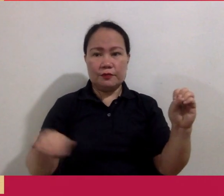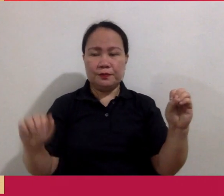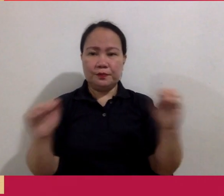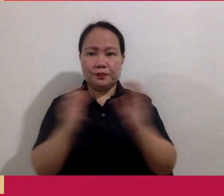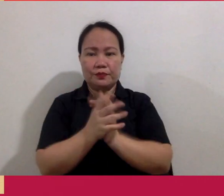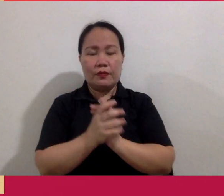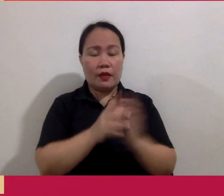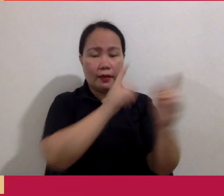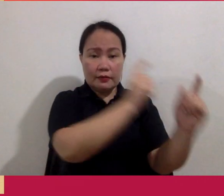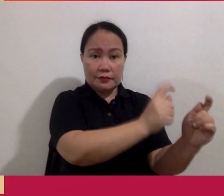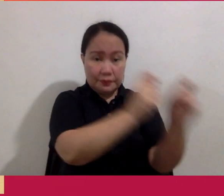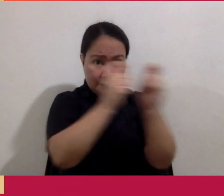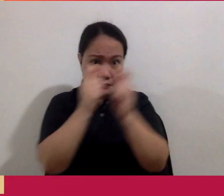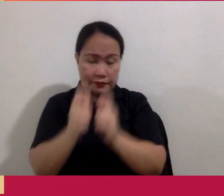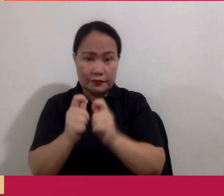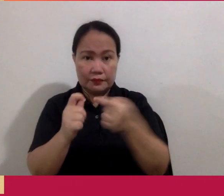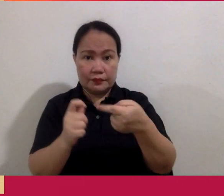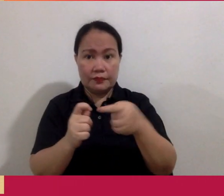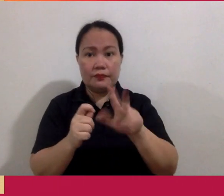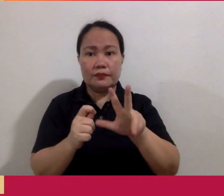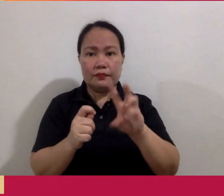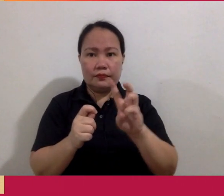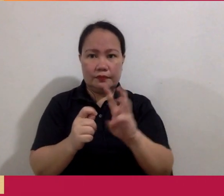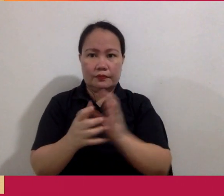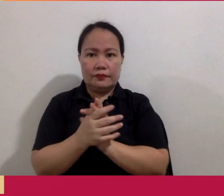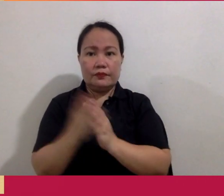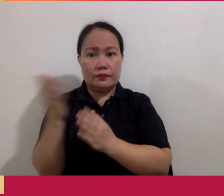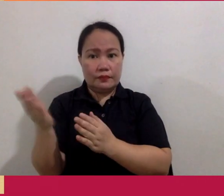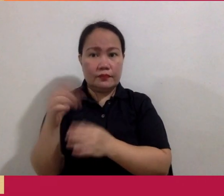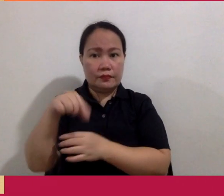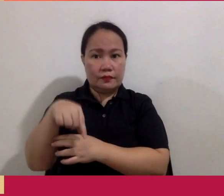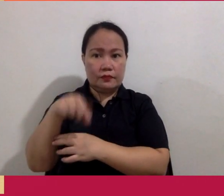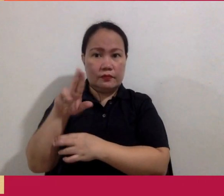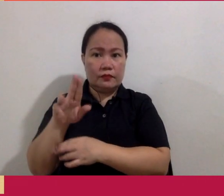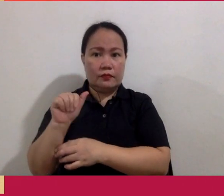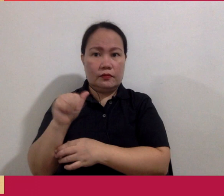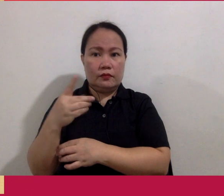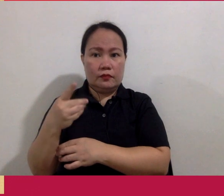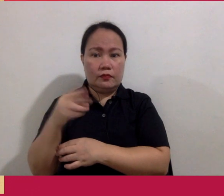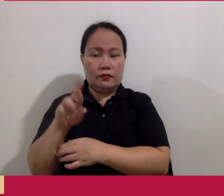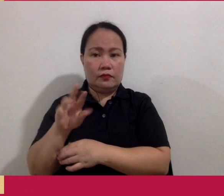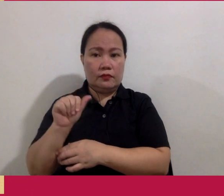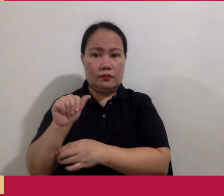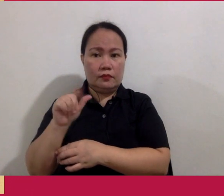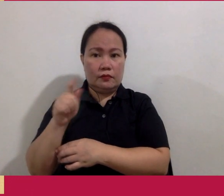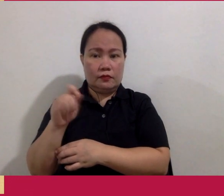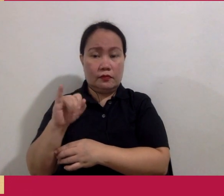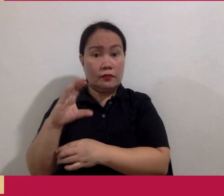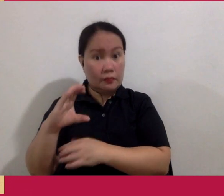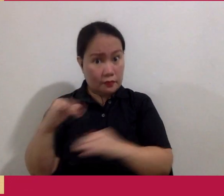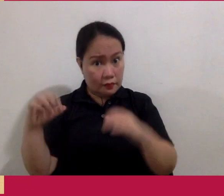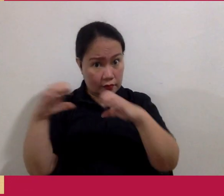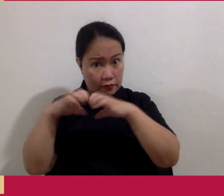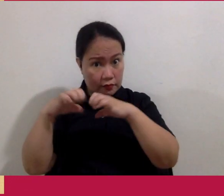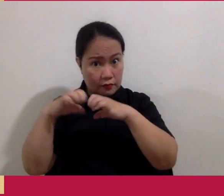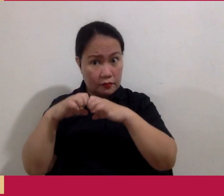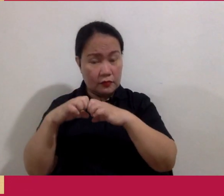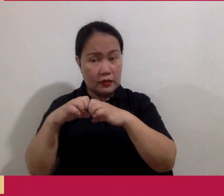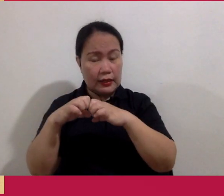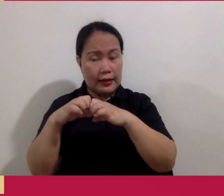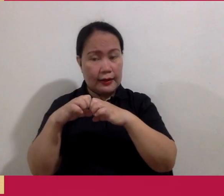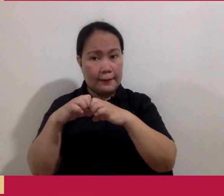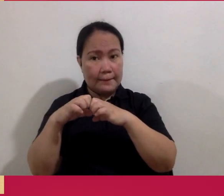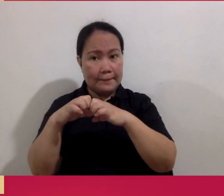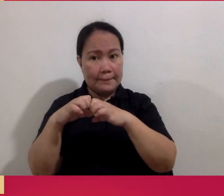minus 36 is equal to 0. So, ito na yung quadratic equation natin na naka-standard form. So, marami tayong way